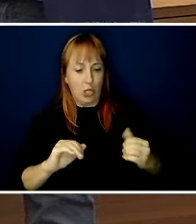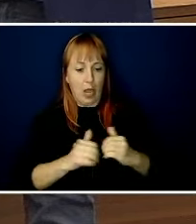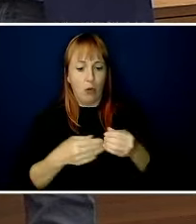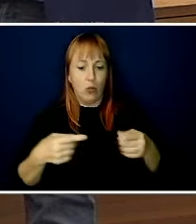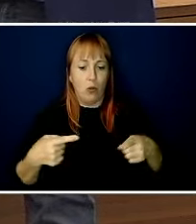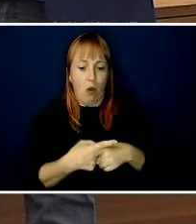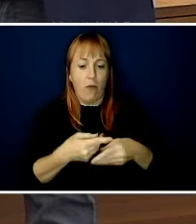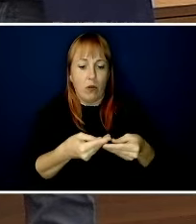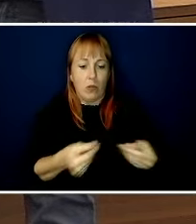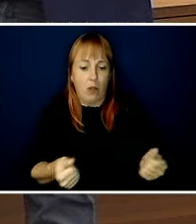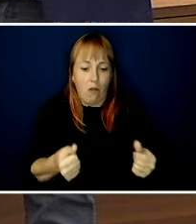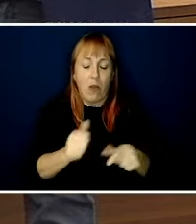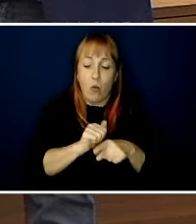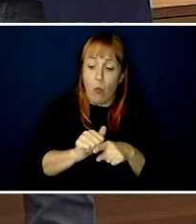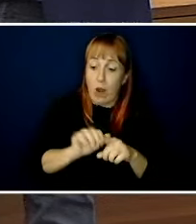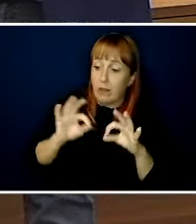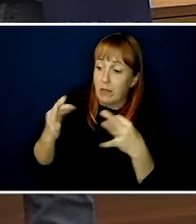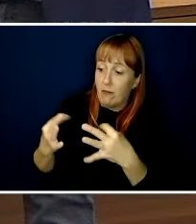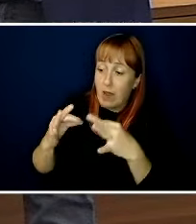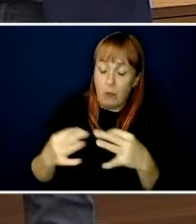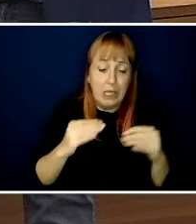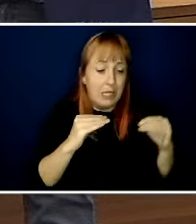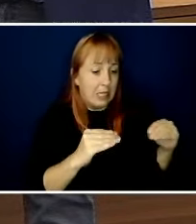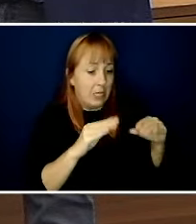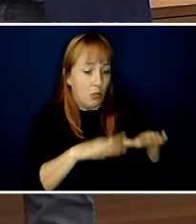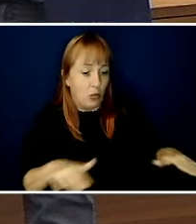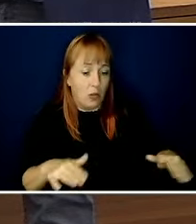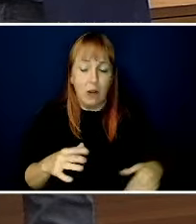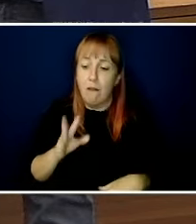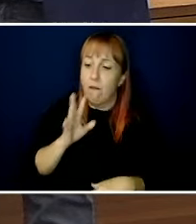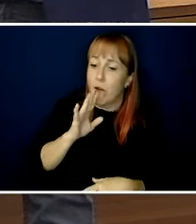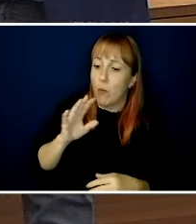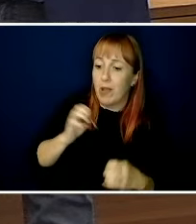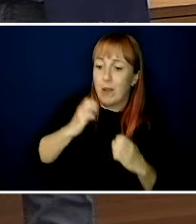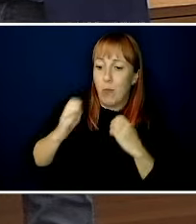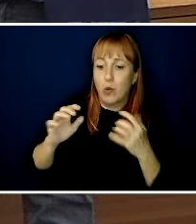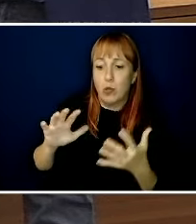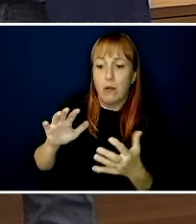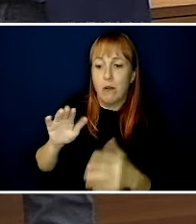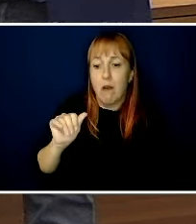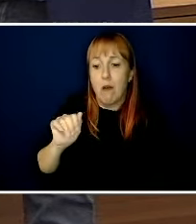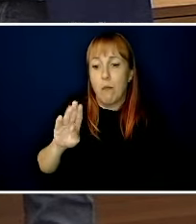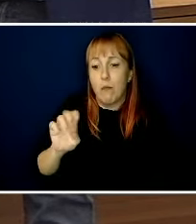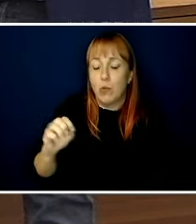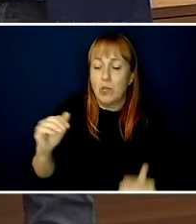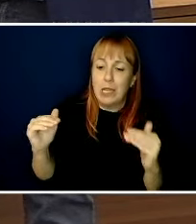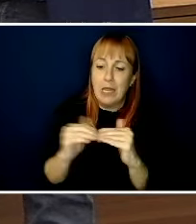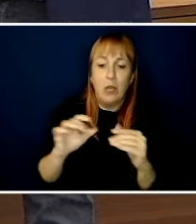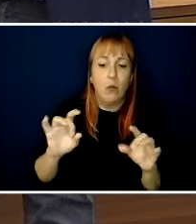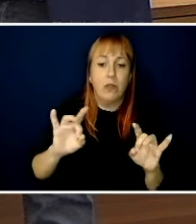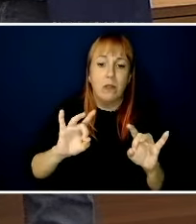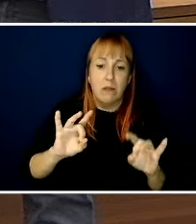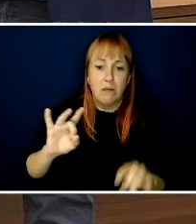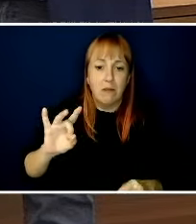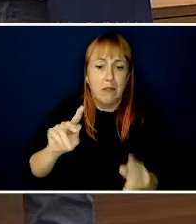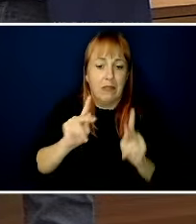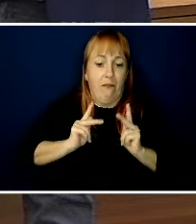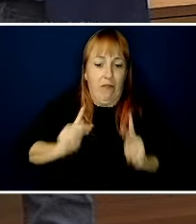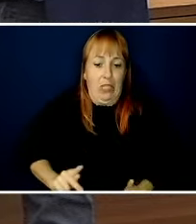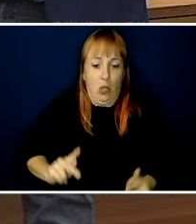each of our families, and whereas verbal and emotional abuse can be just as damaging as physical violence to a person's